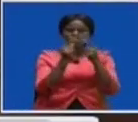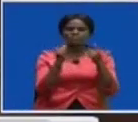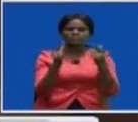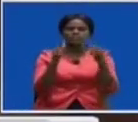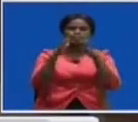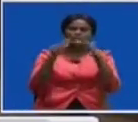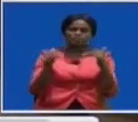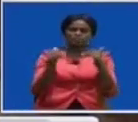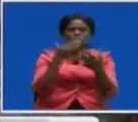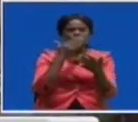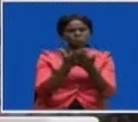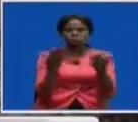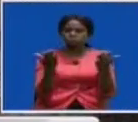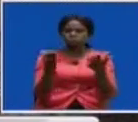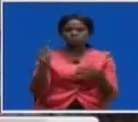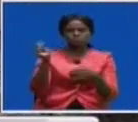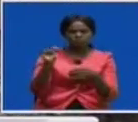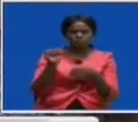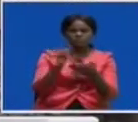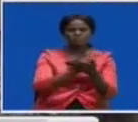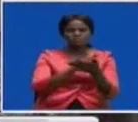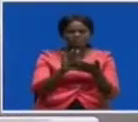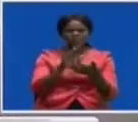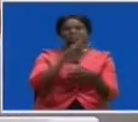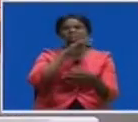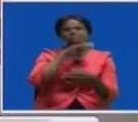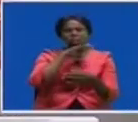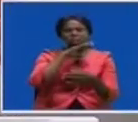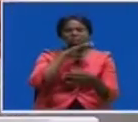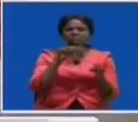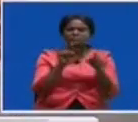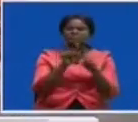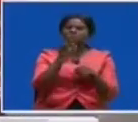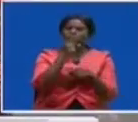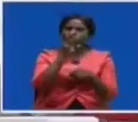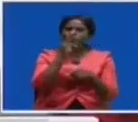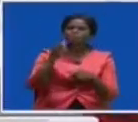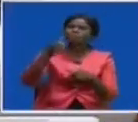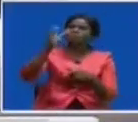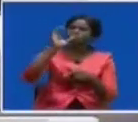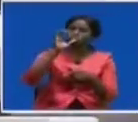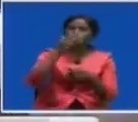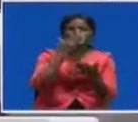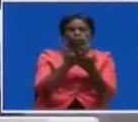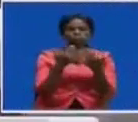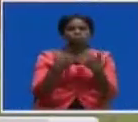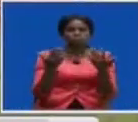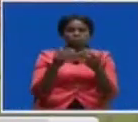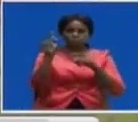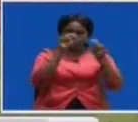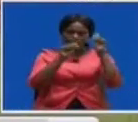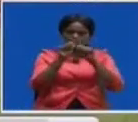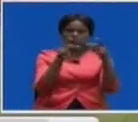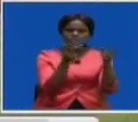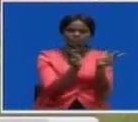accommodation, the sanitary situation, and even the water that they are drinking. The minister is set to tour more farms on